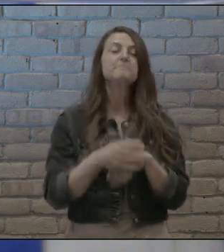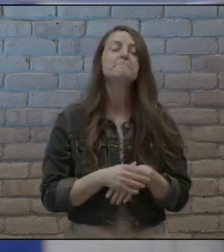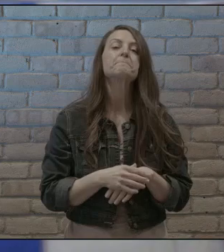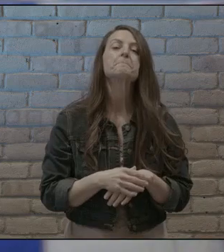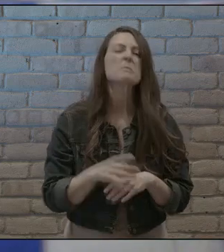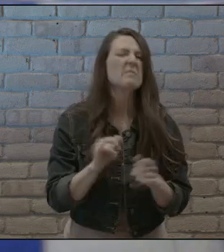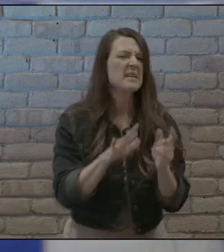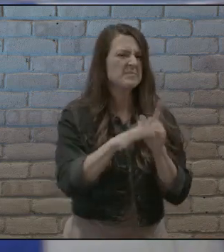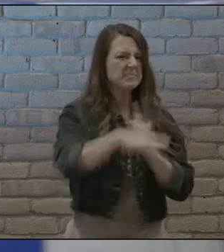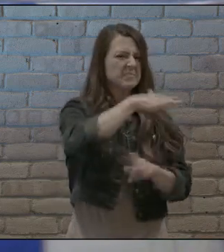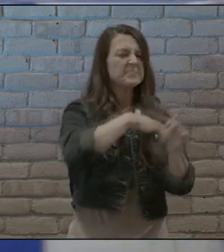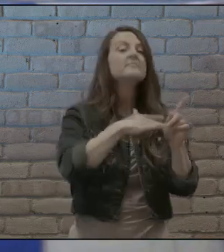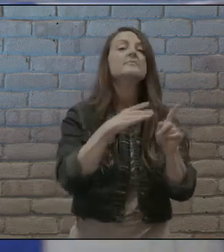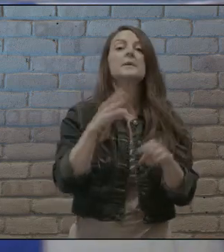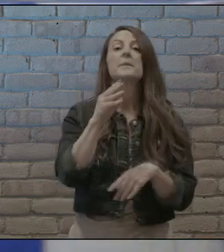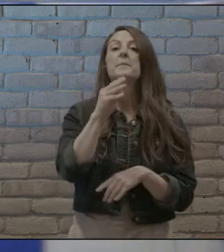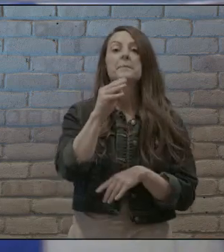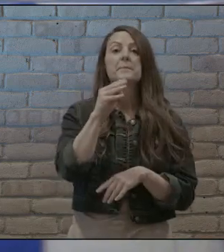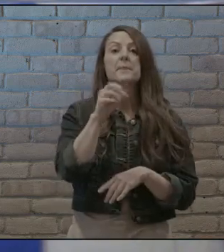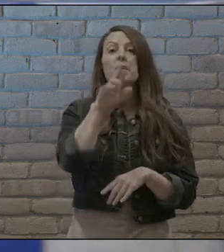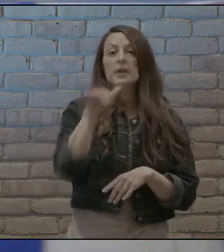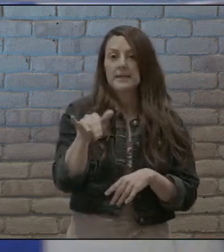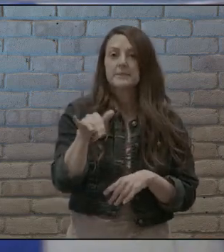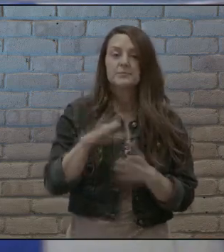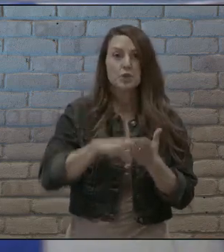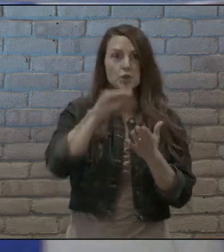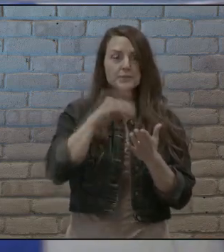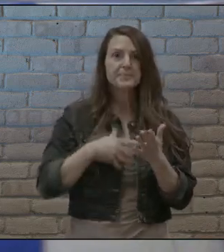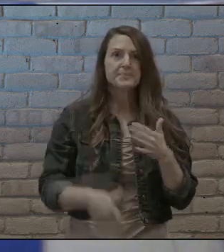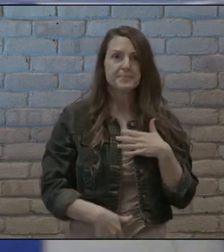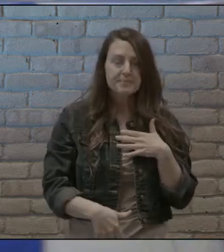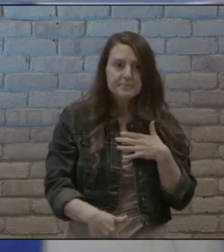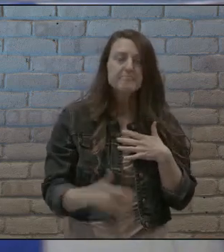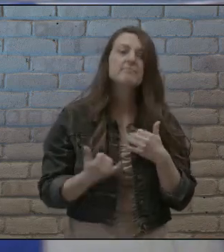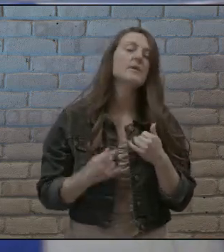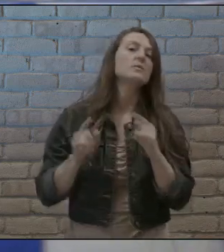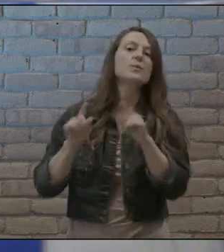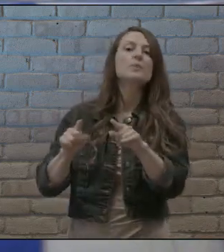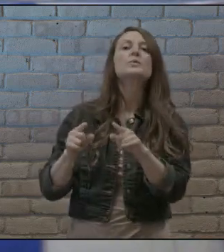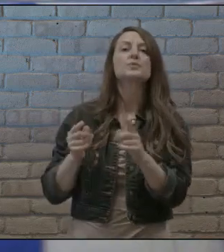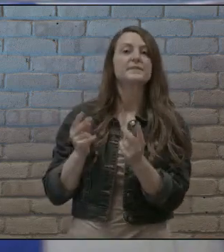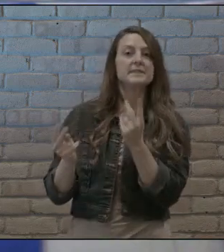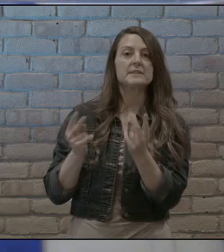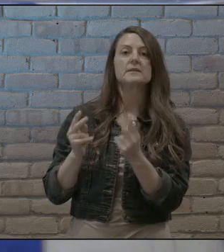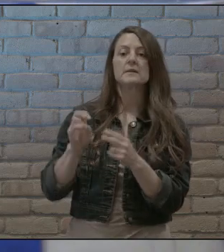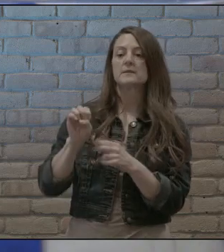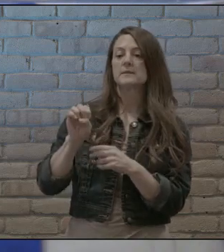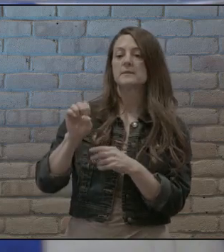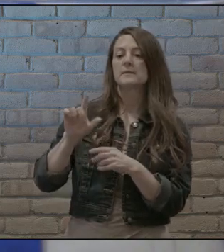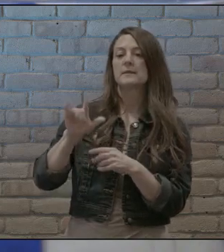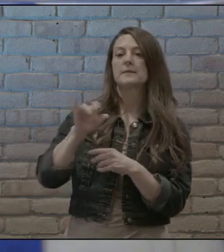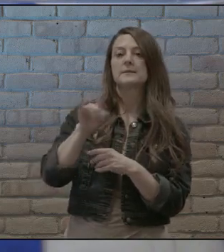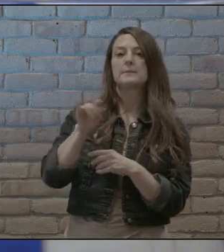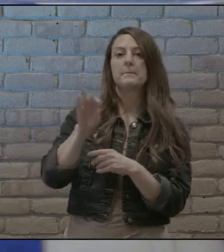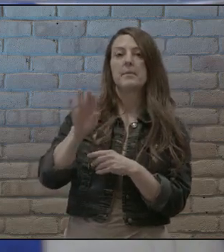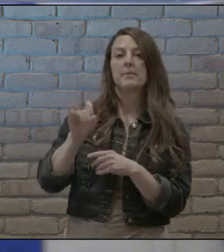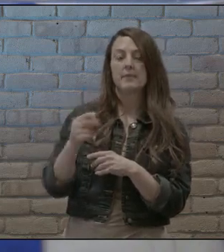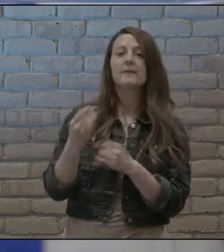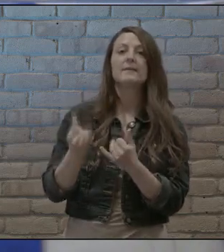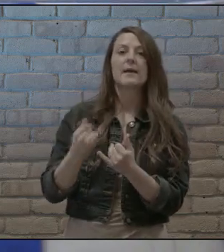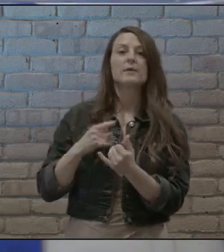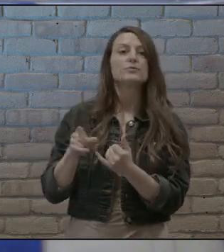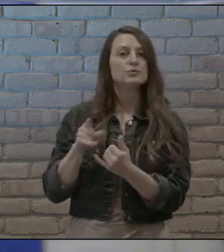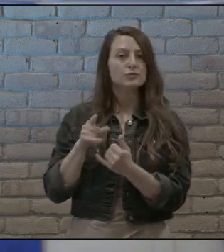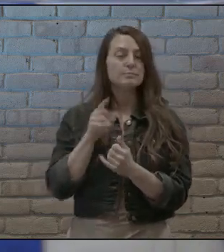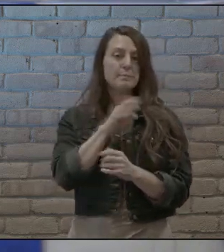context, Mary has found out that she's pregnant. She's gone to visit her relative Elizabeth, and now she's responding with